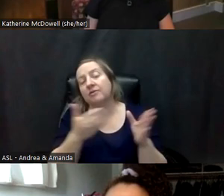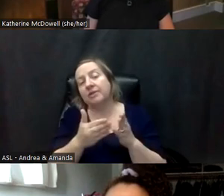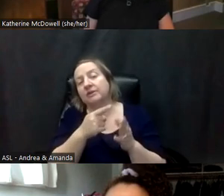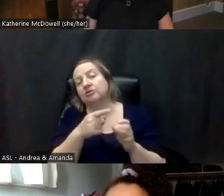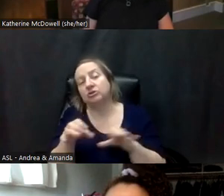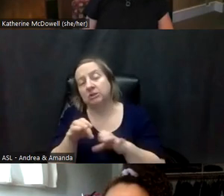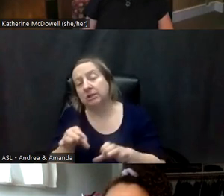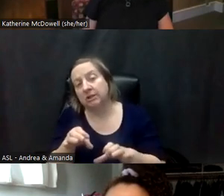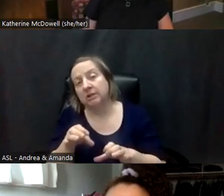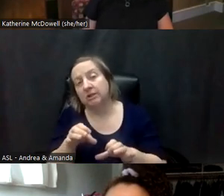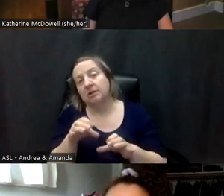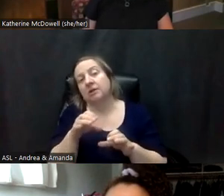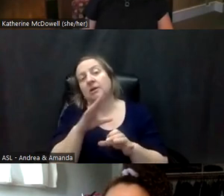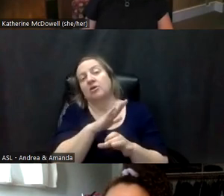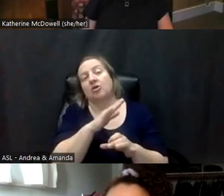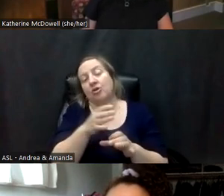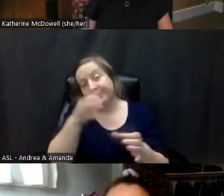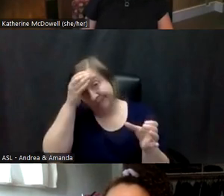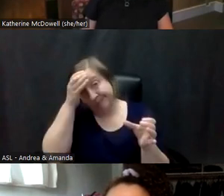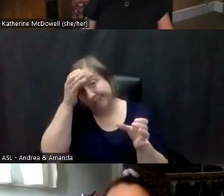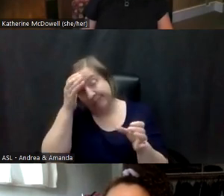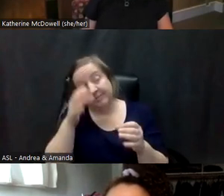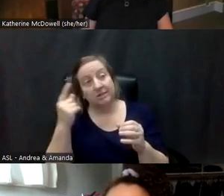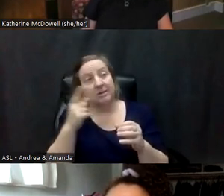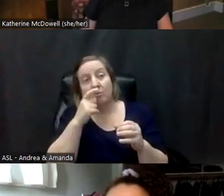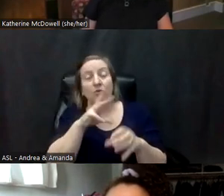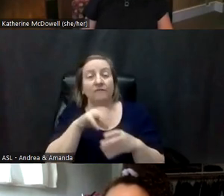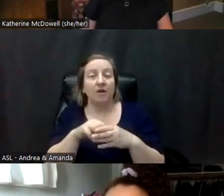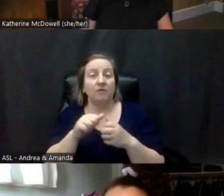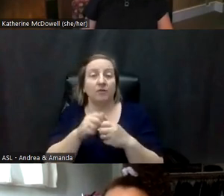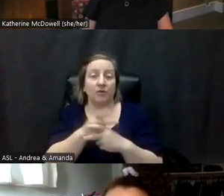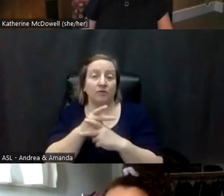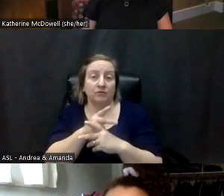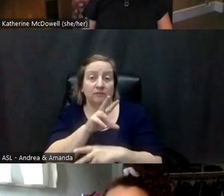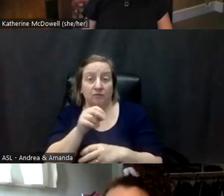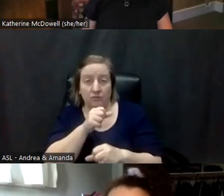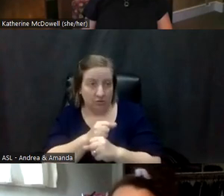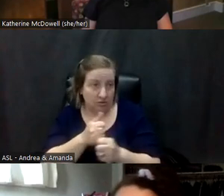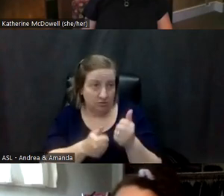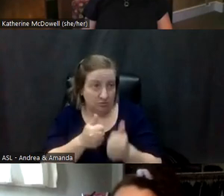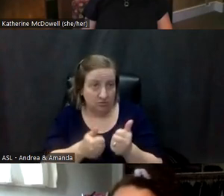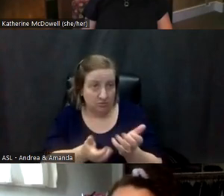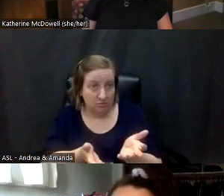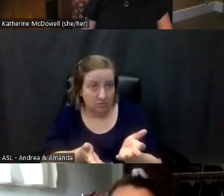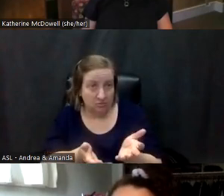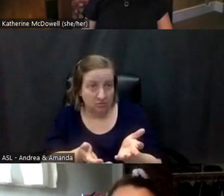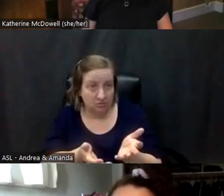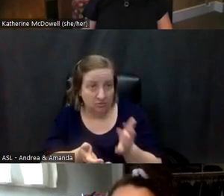might have done in her expertise as of somebody who's been involved in oversight for 30 years?